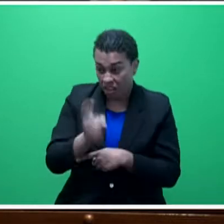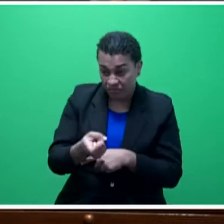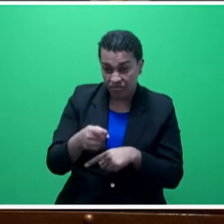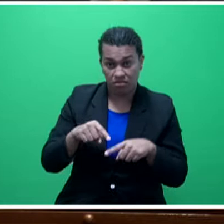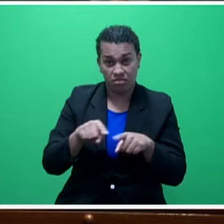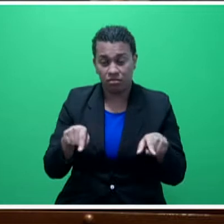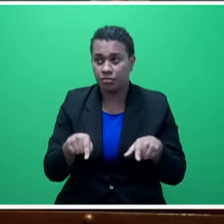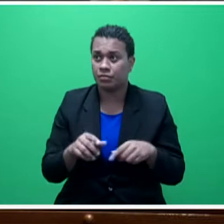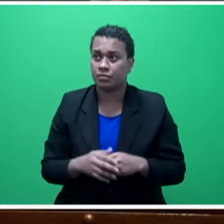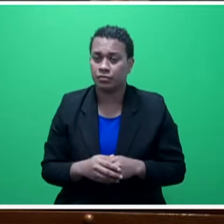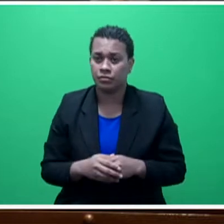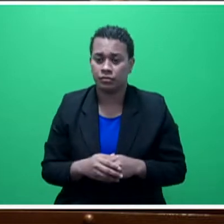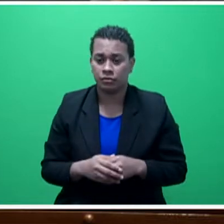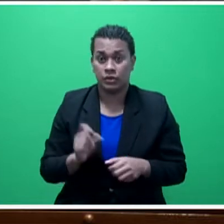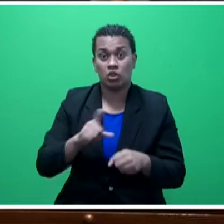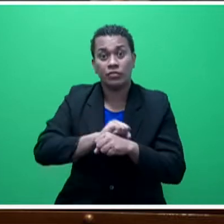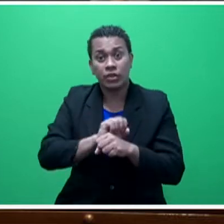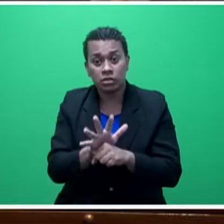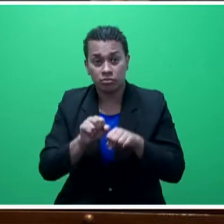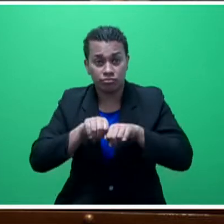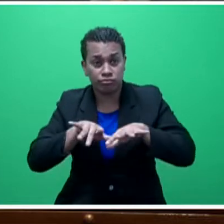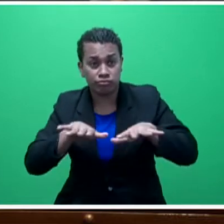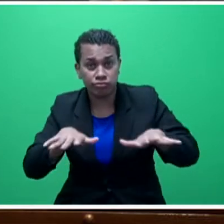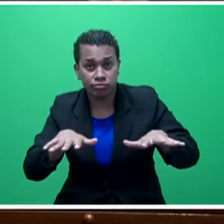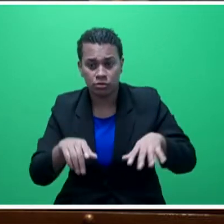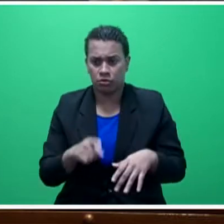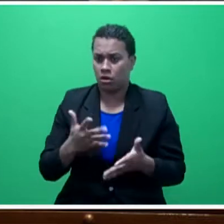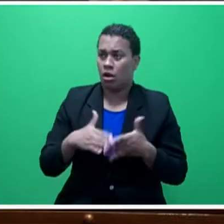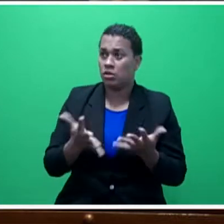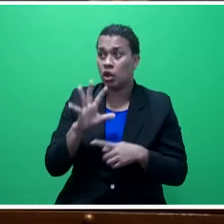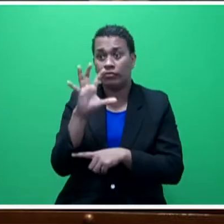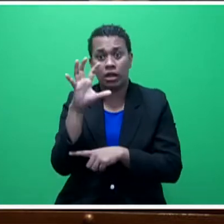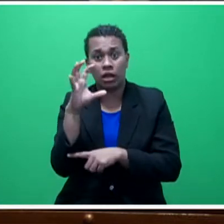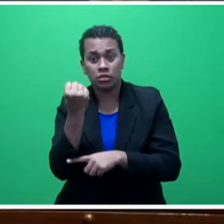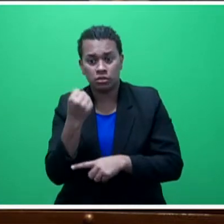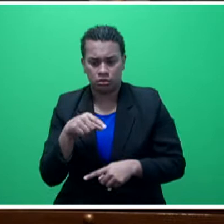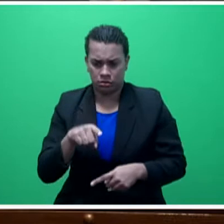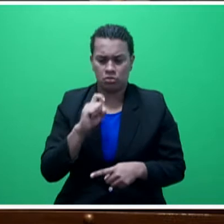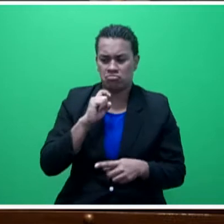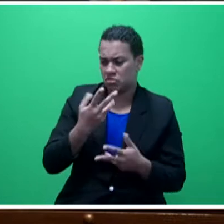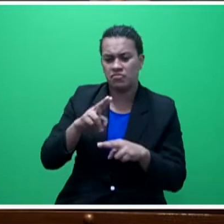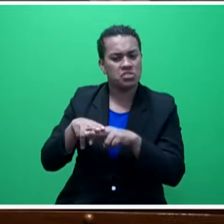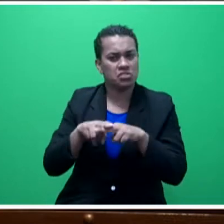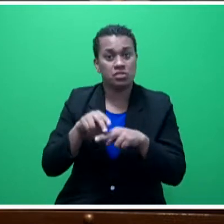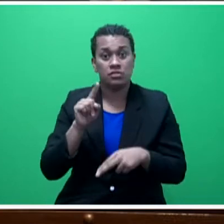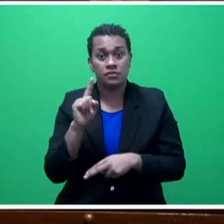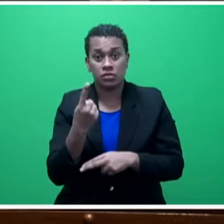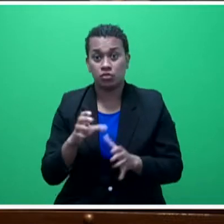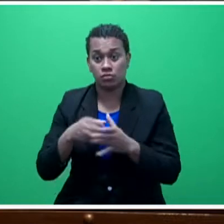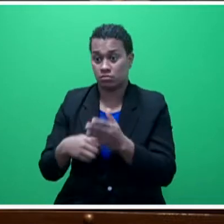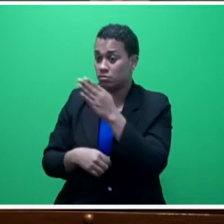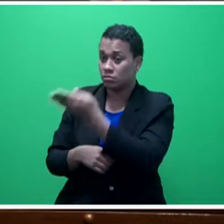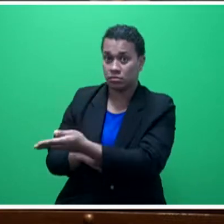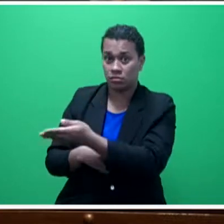be the Fiji First government's. And for this, I wish to thank the Honorable Prime Minister for steering this government in